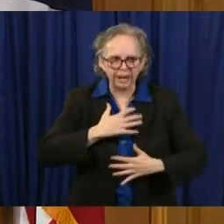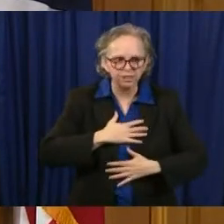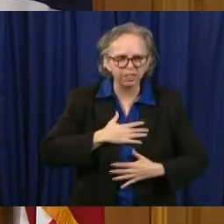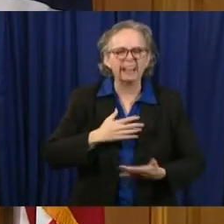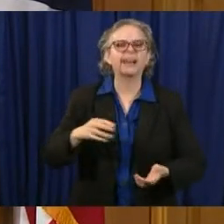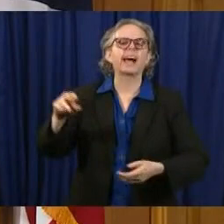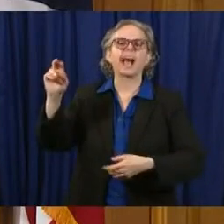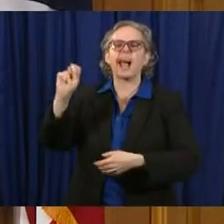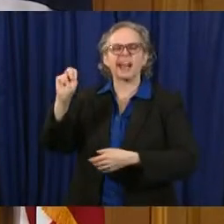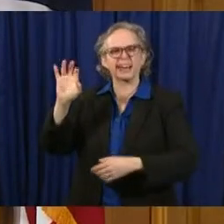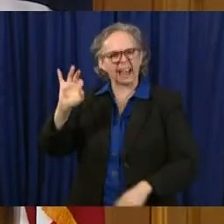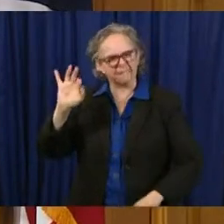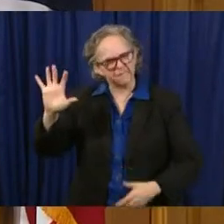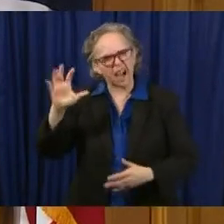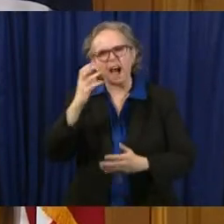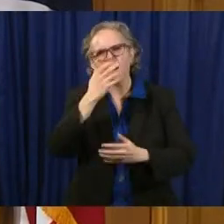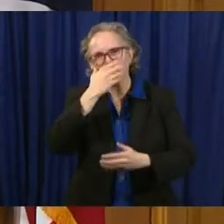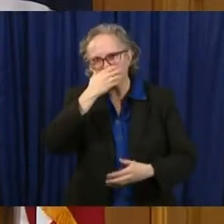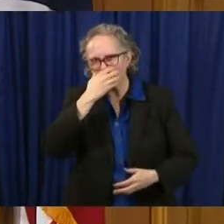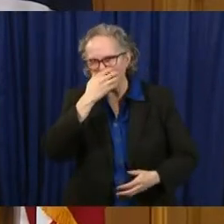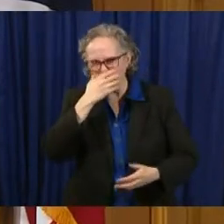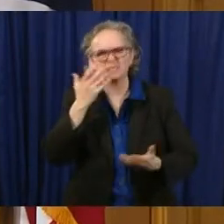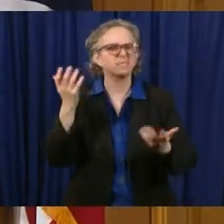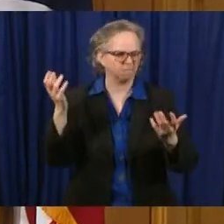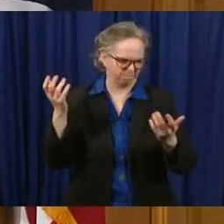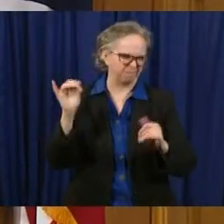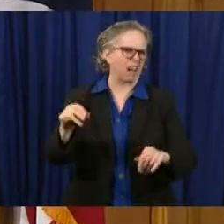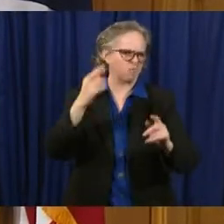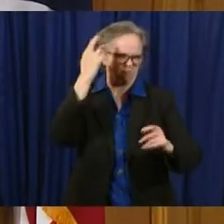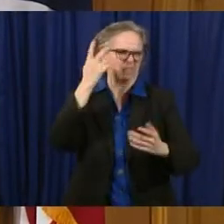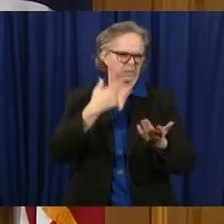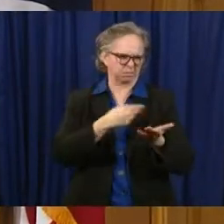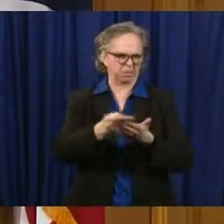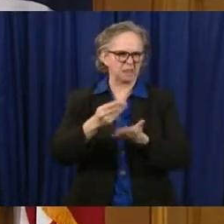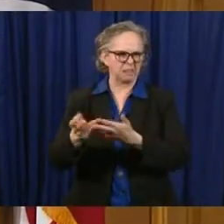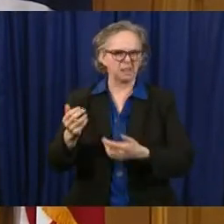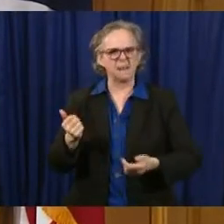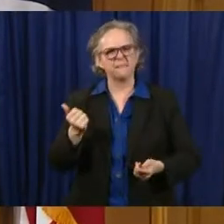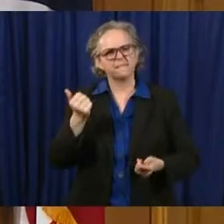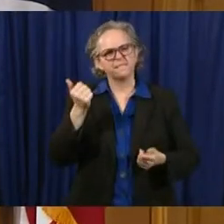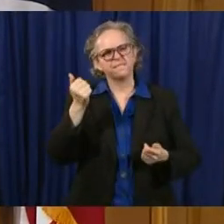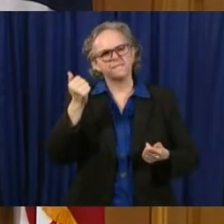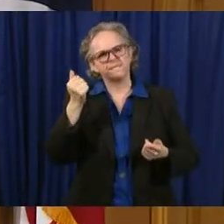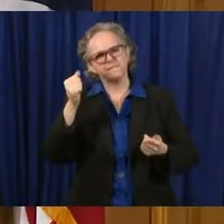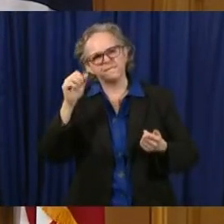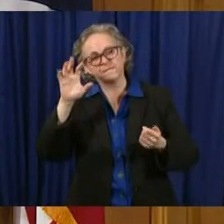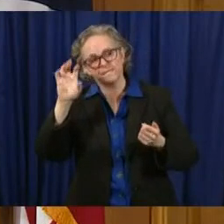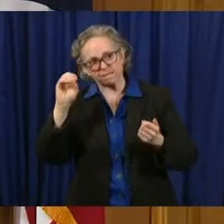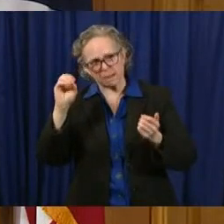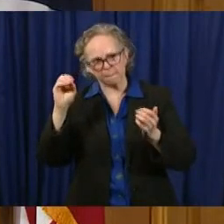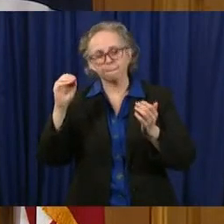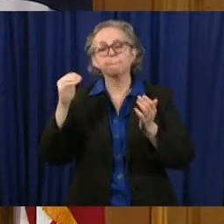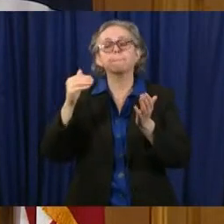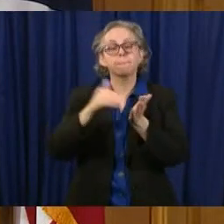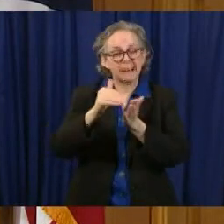supplies, and $50 million for the Department of Public Safety for personal protection equipment.